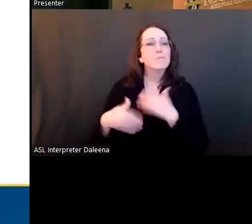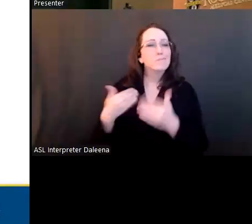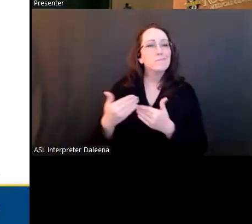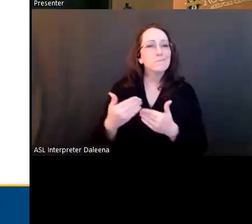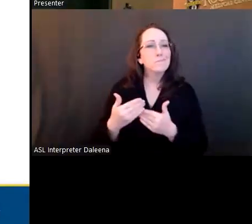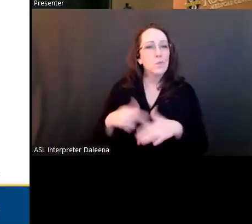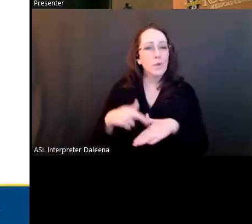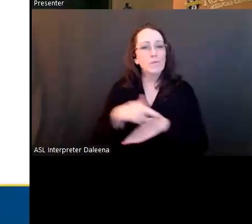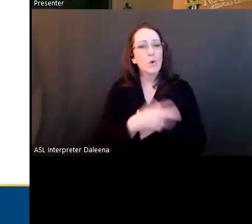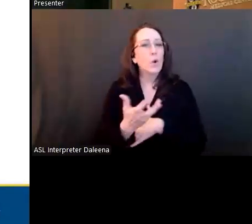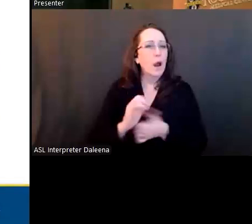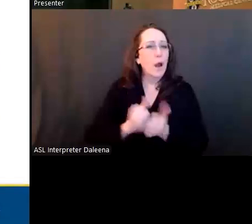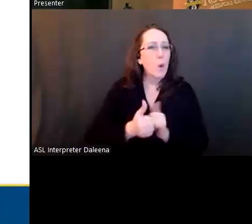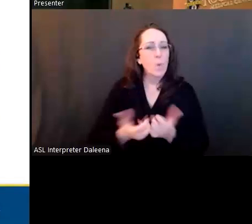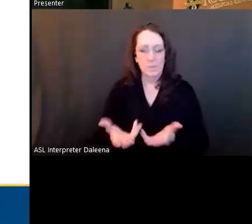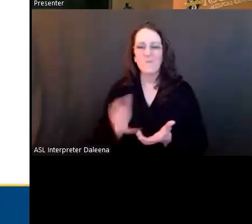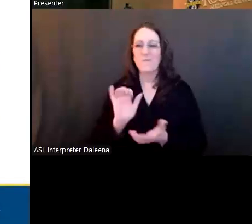patients.